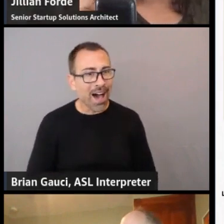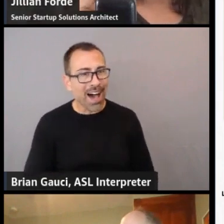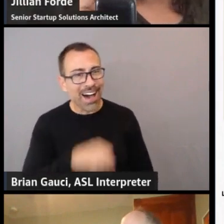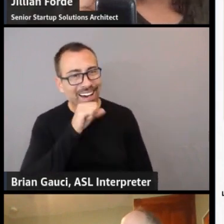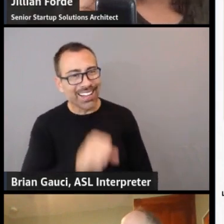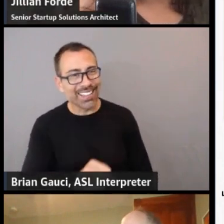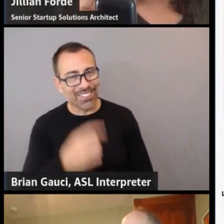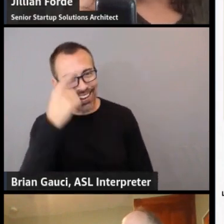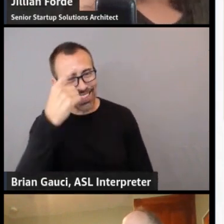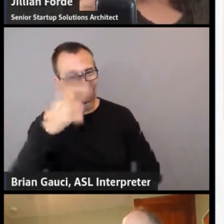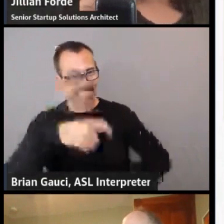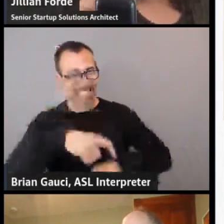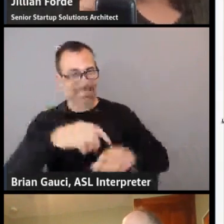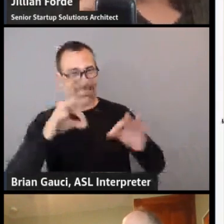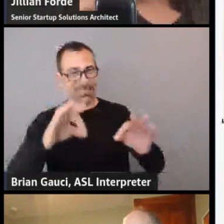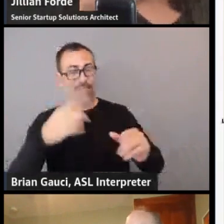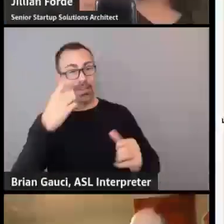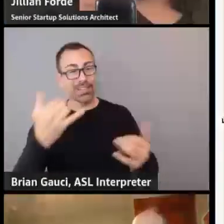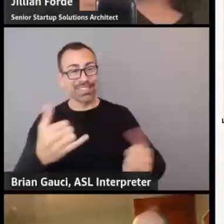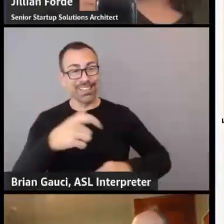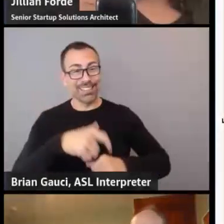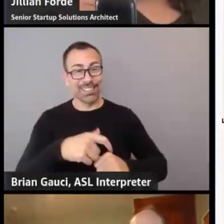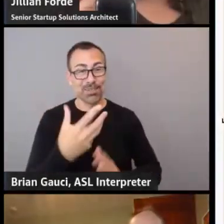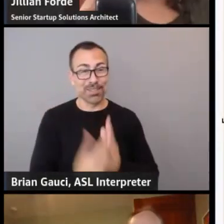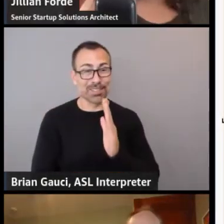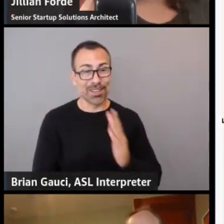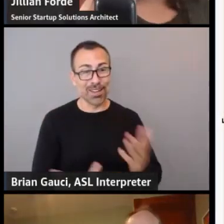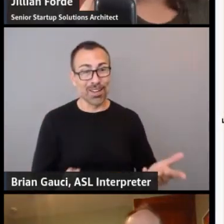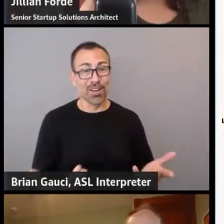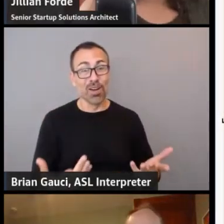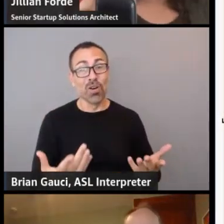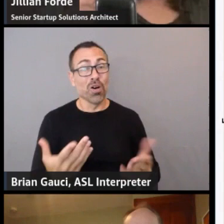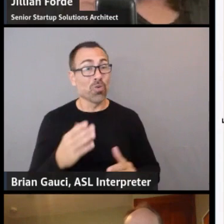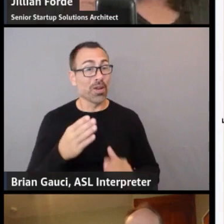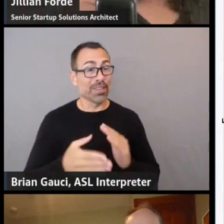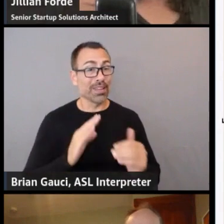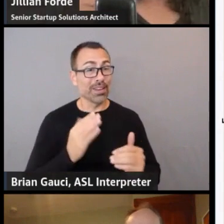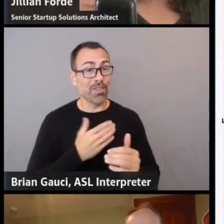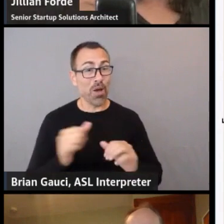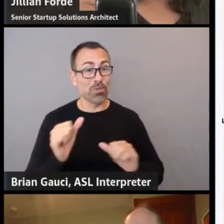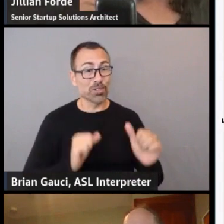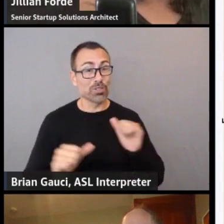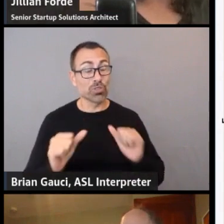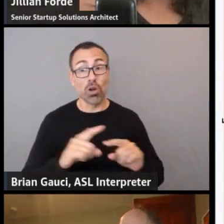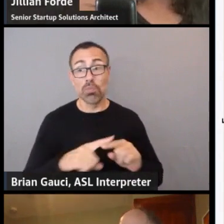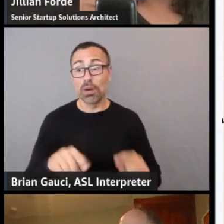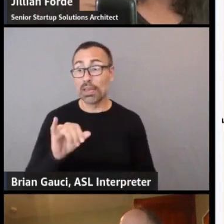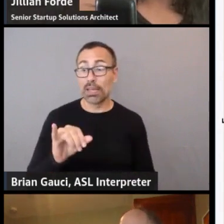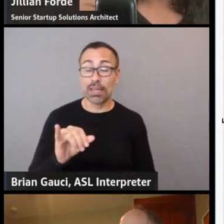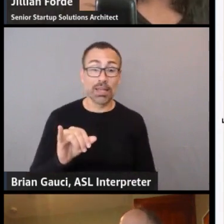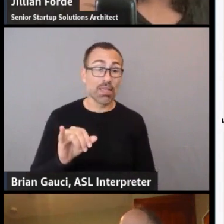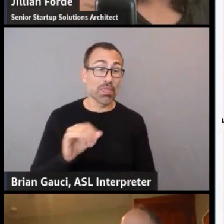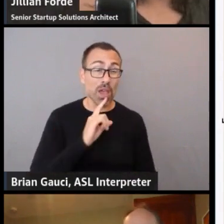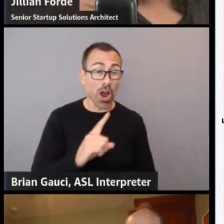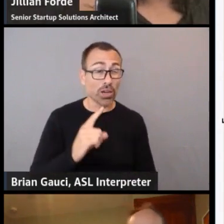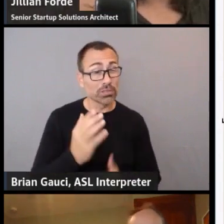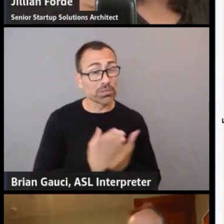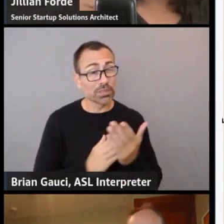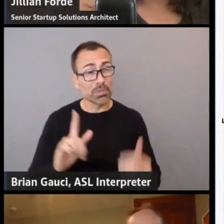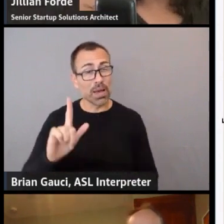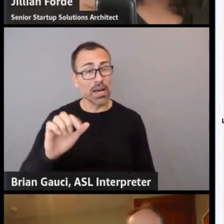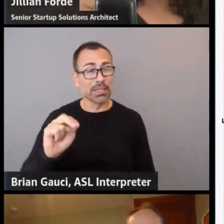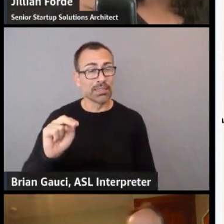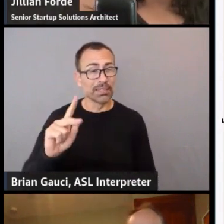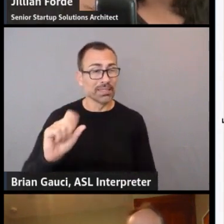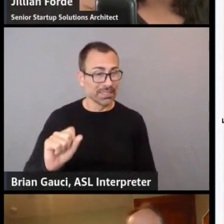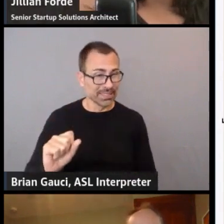we are running out of time basically at the end of our show. But there's definitely some links I want to share that